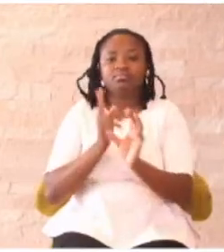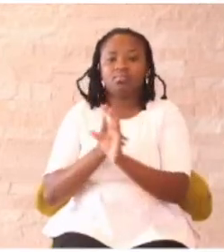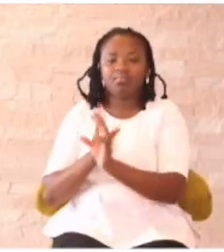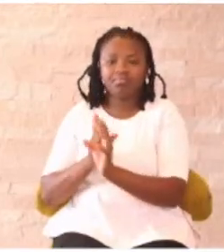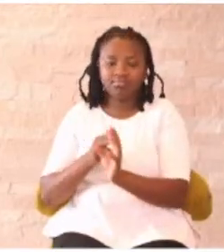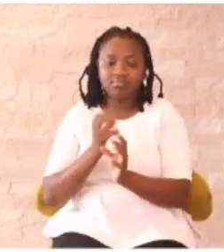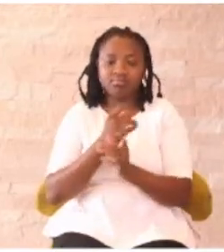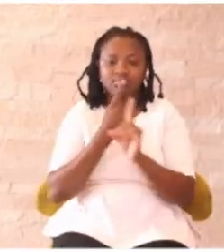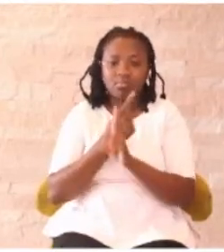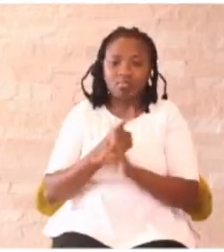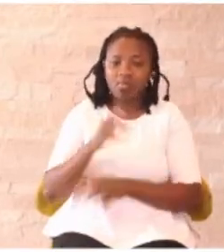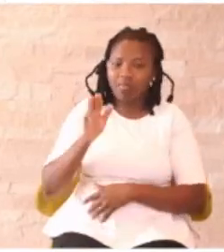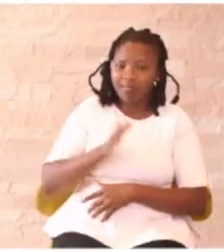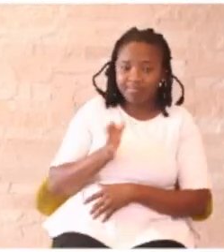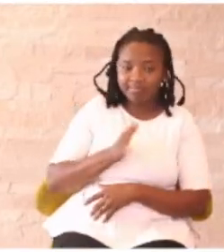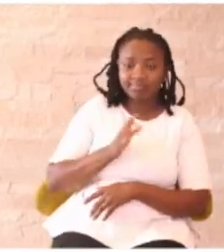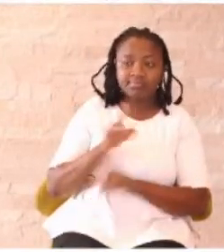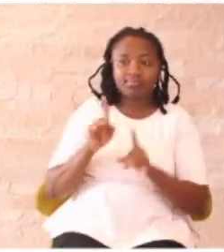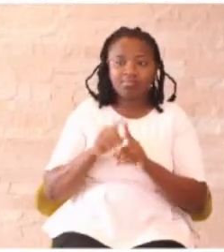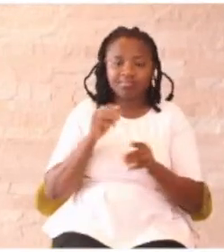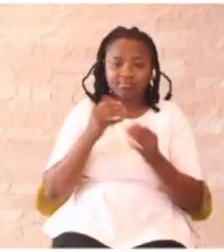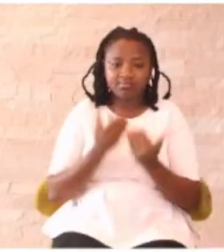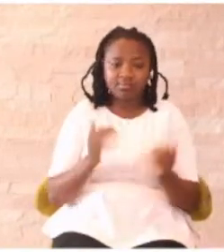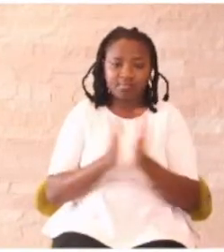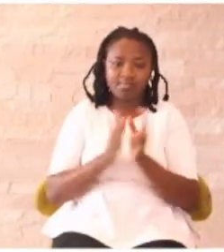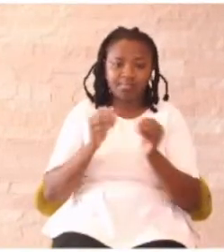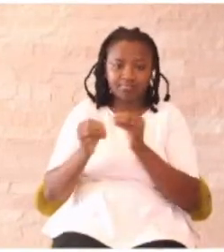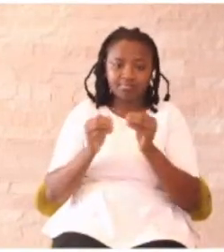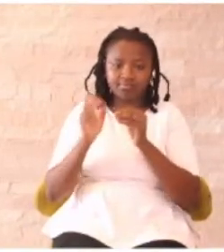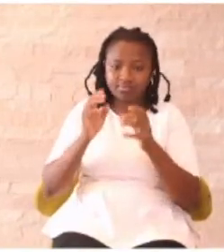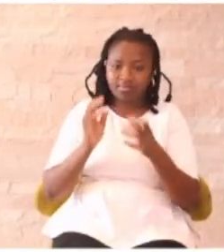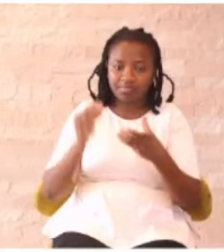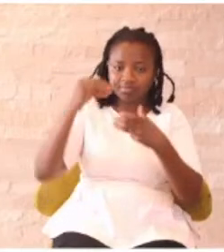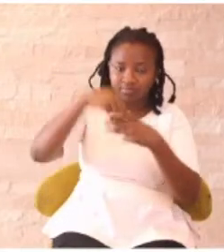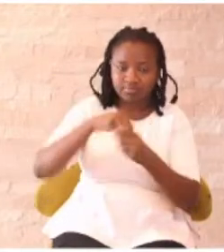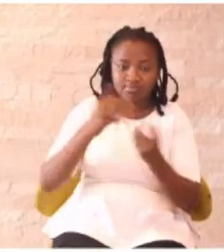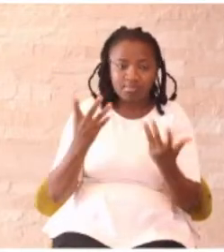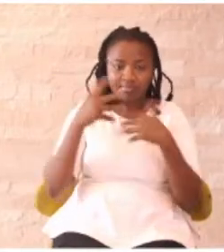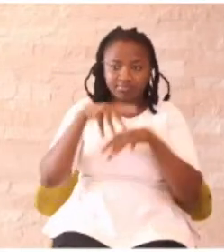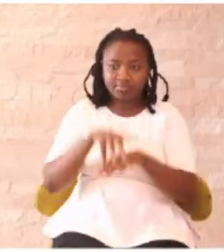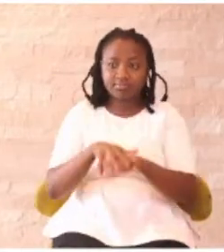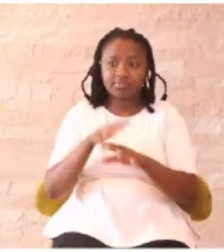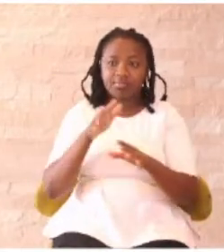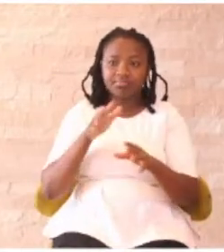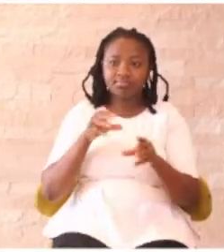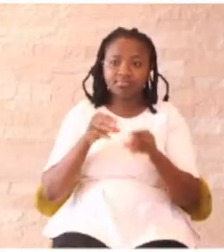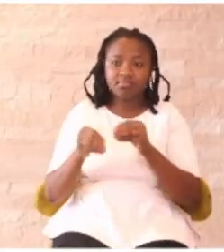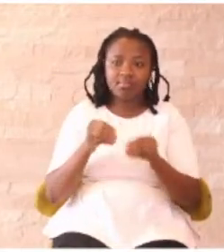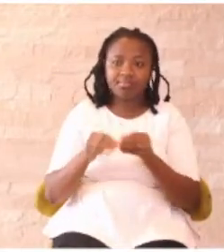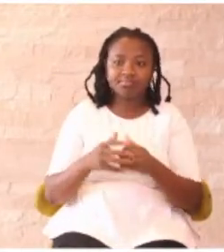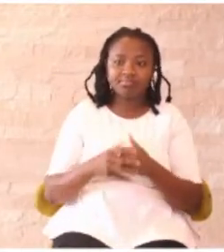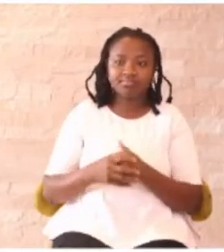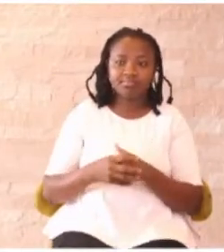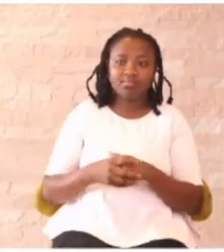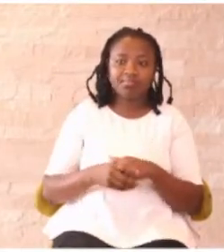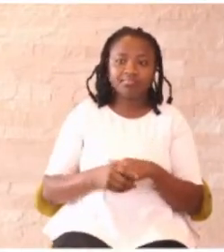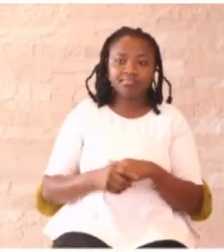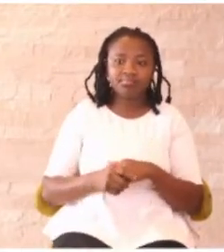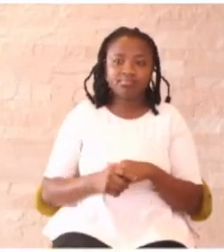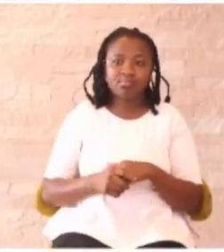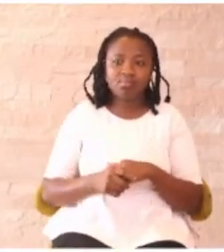and children with disability for mainstreaming disability. This was after